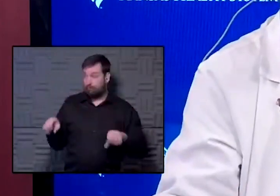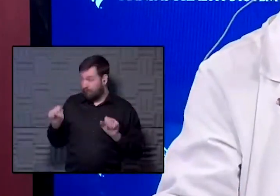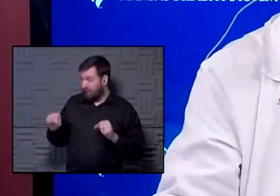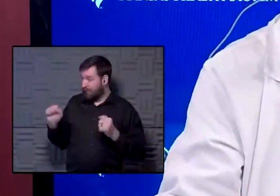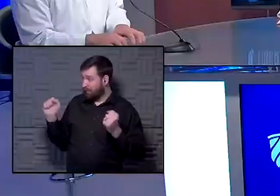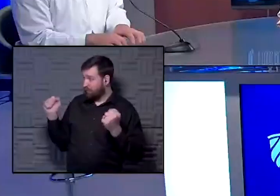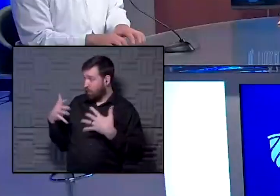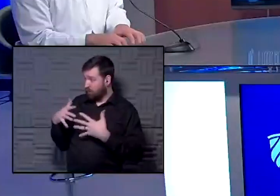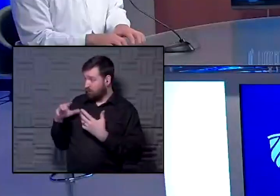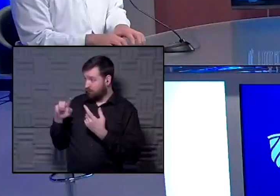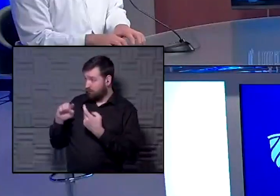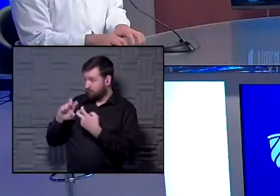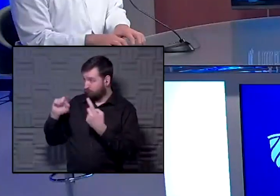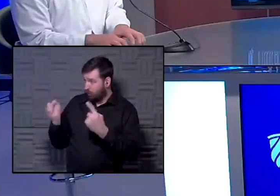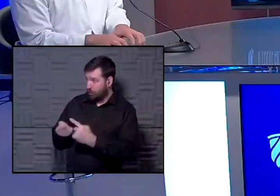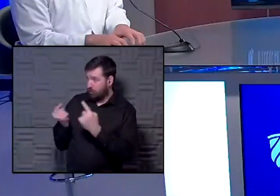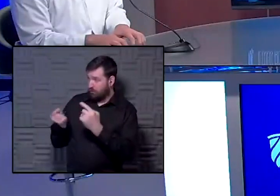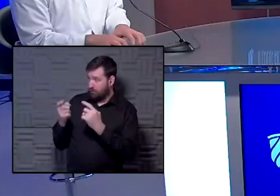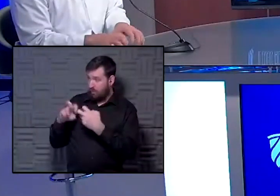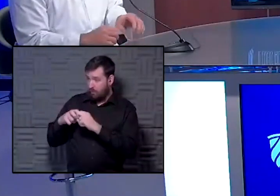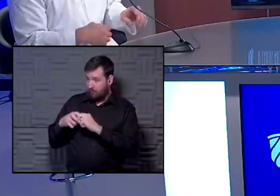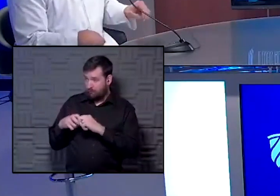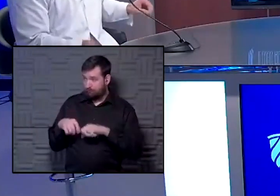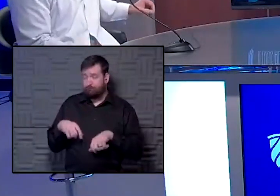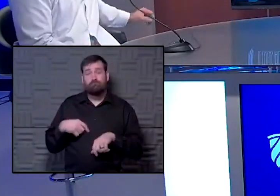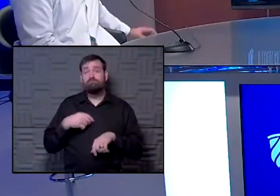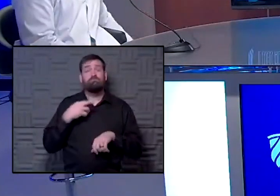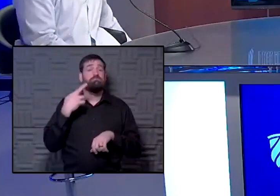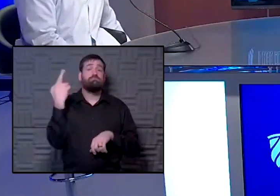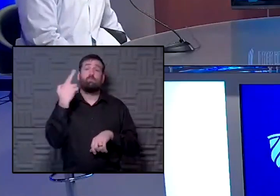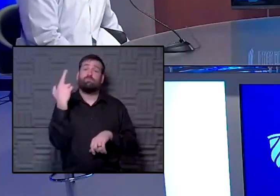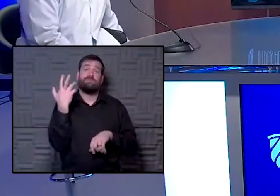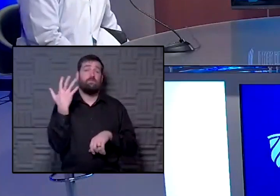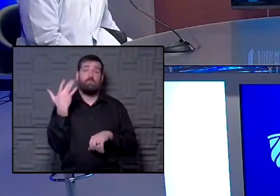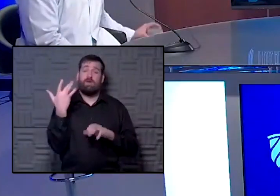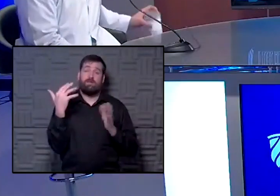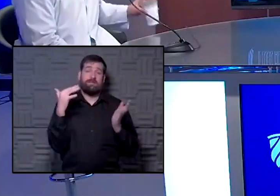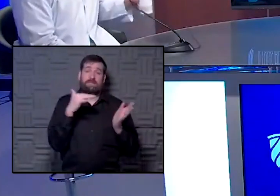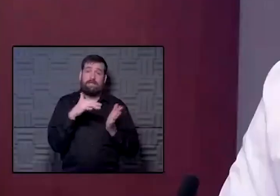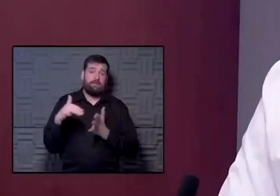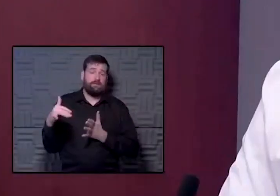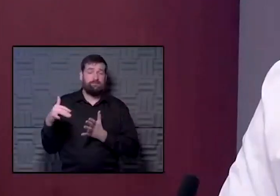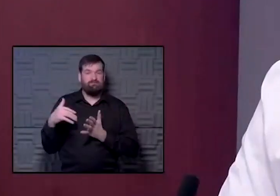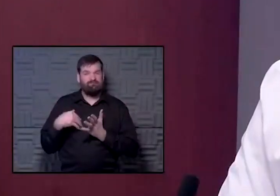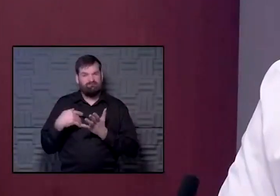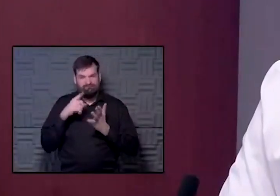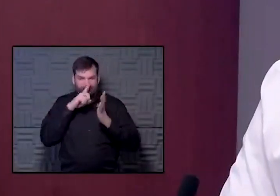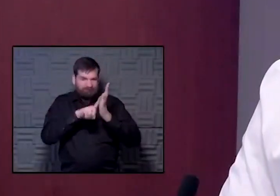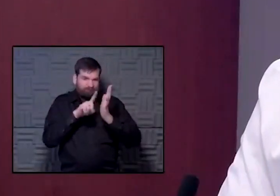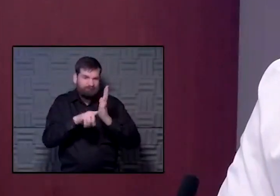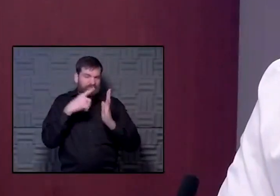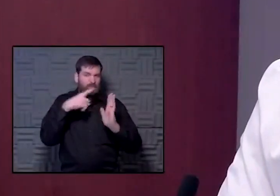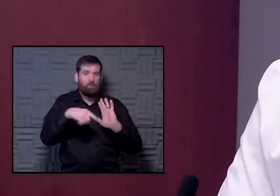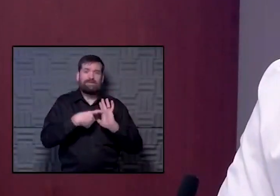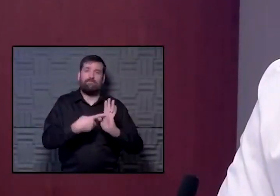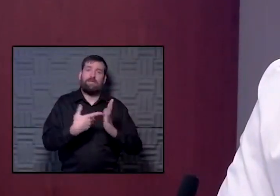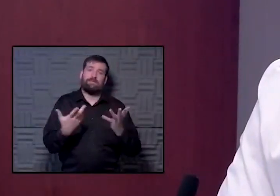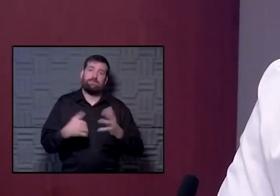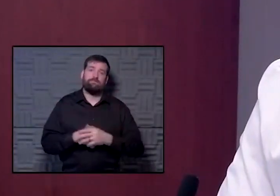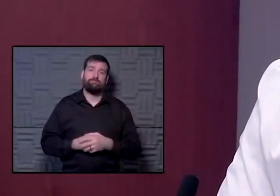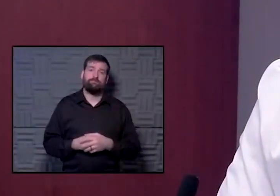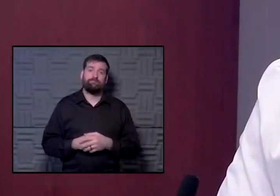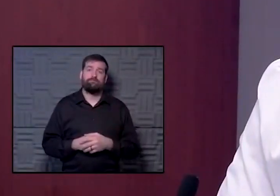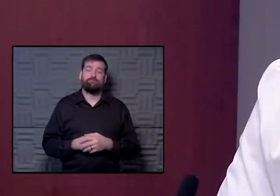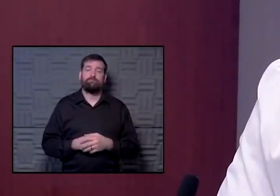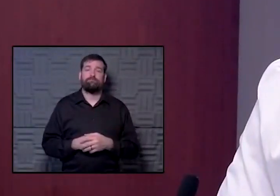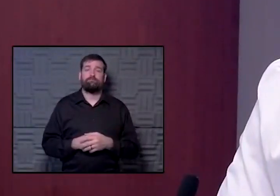you? Yeah, well, I mean, the Long reason we're just studying the study is we're looking at side effects, and we're going to look at the side